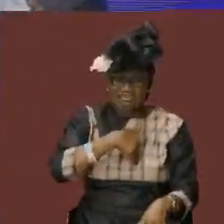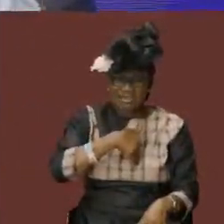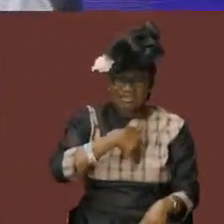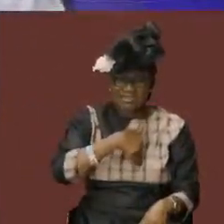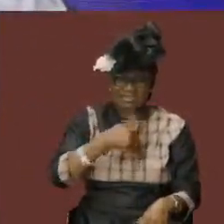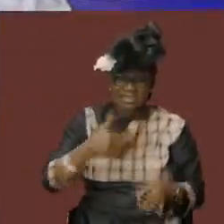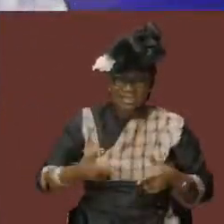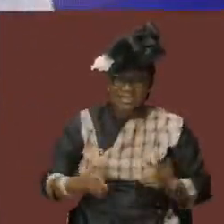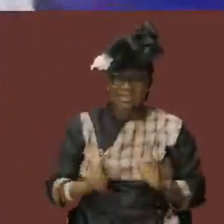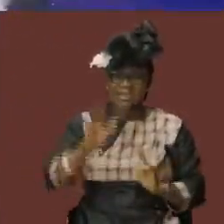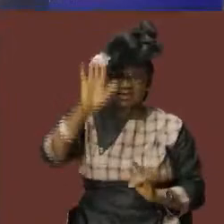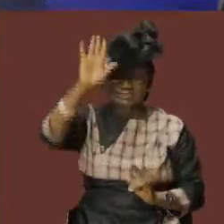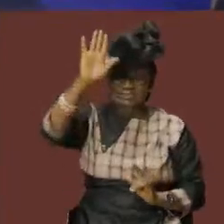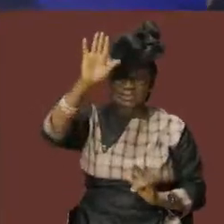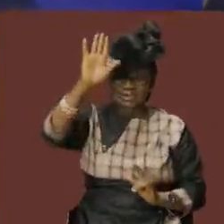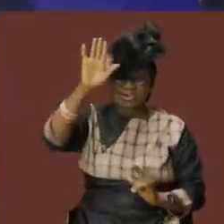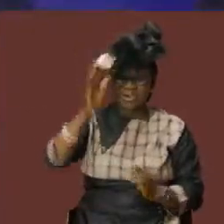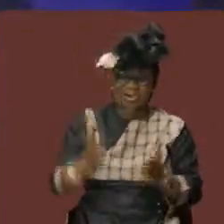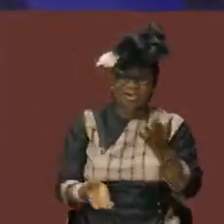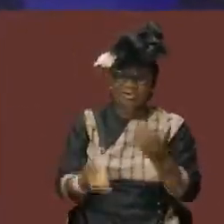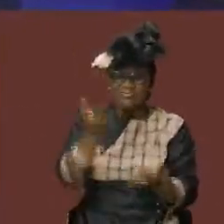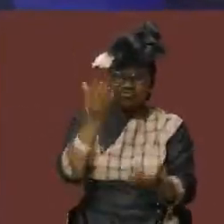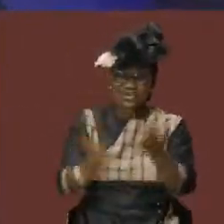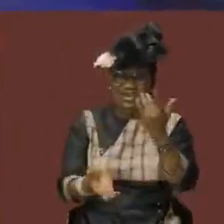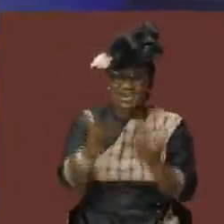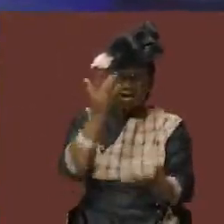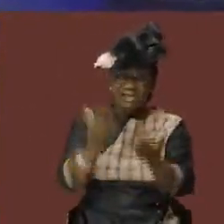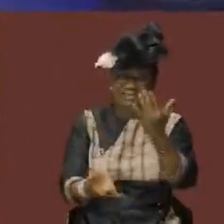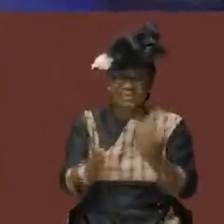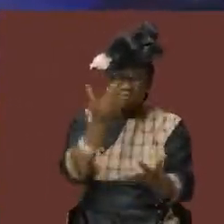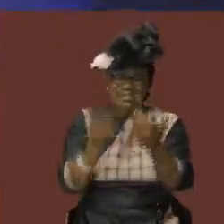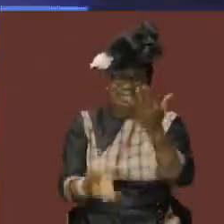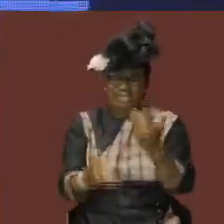soul. And let your fire